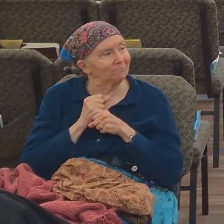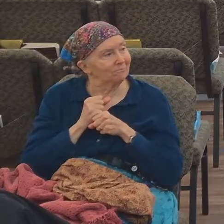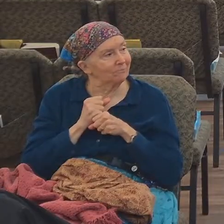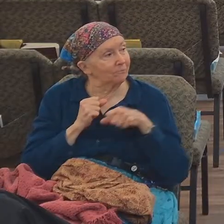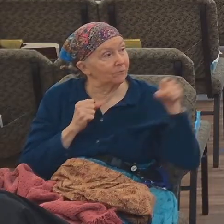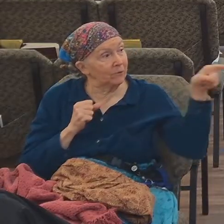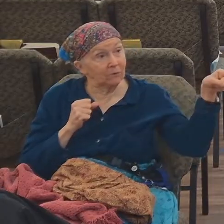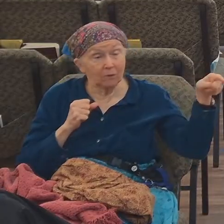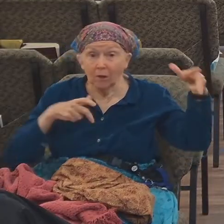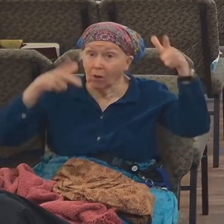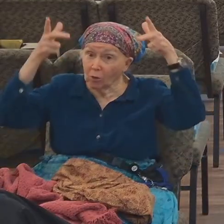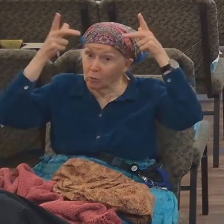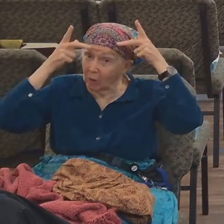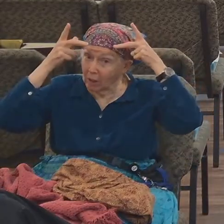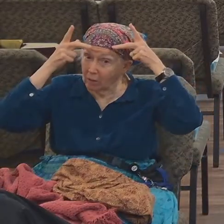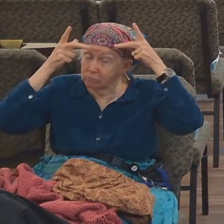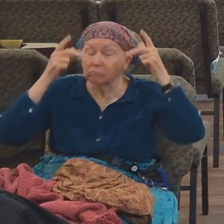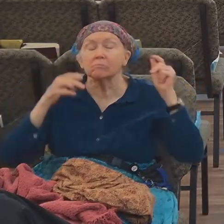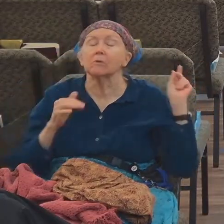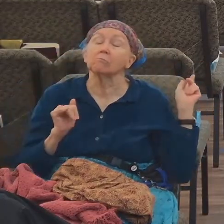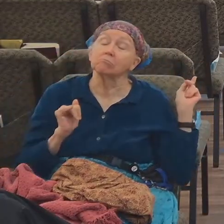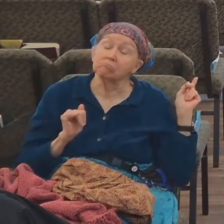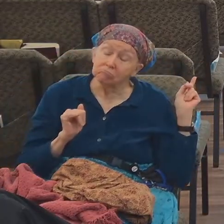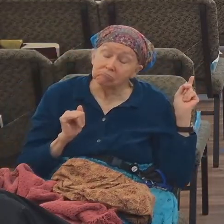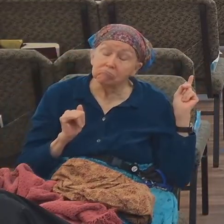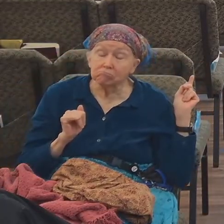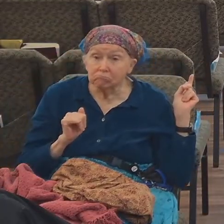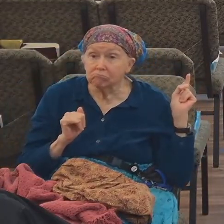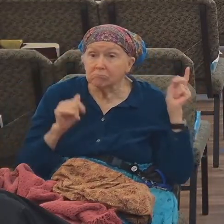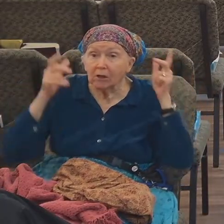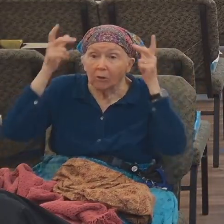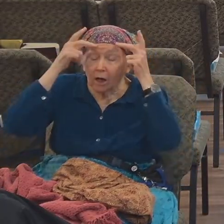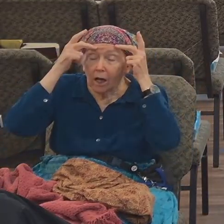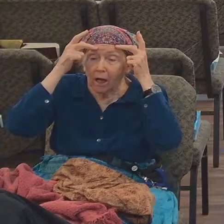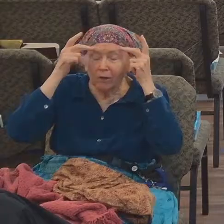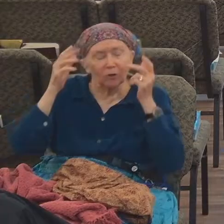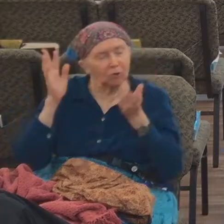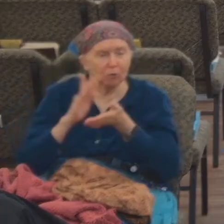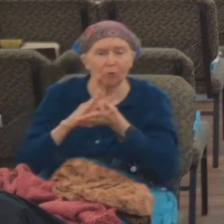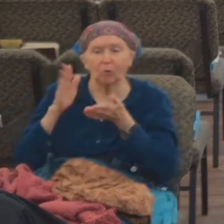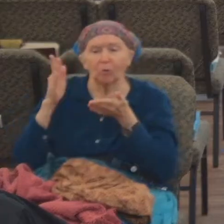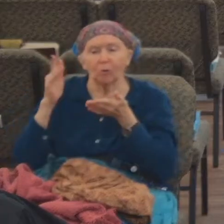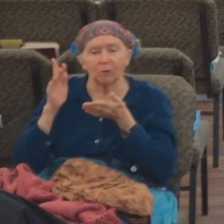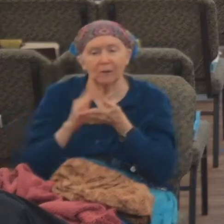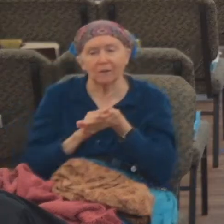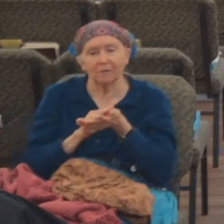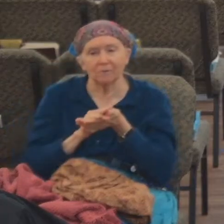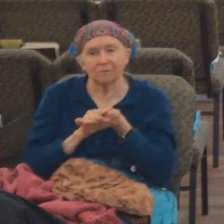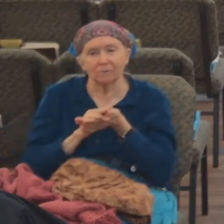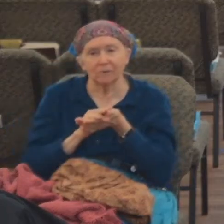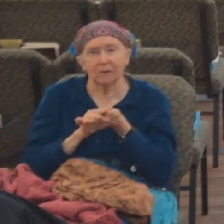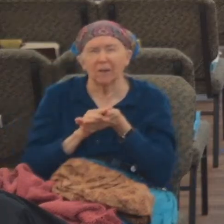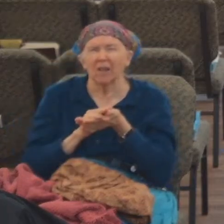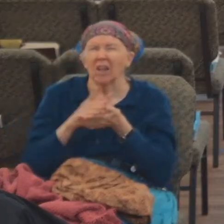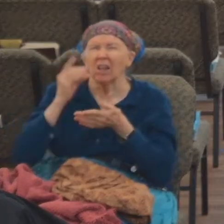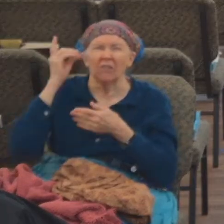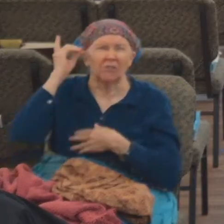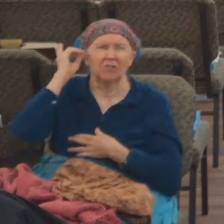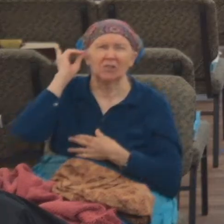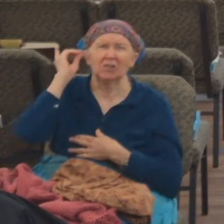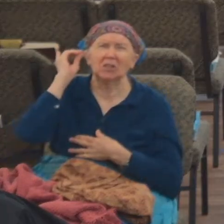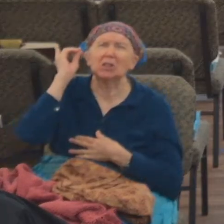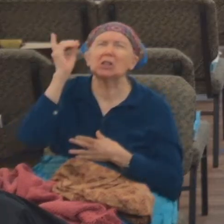A crown? Crown, keep that in mind, okay? So glory, we're talking about destiny,